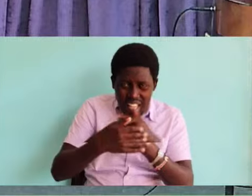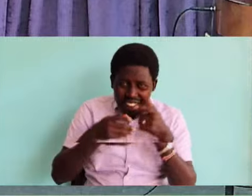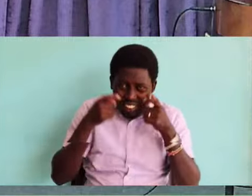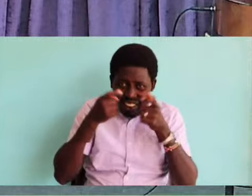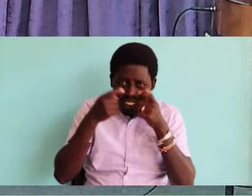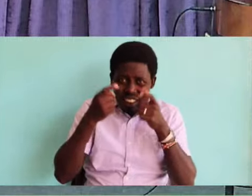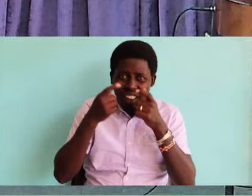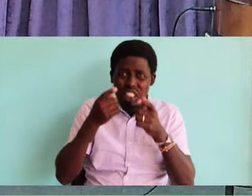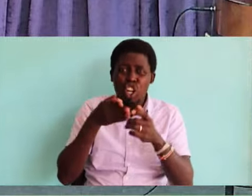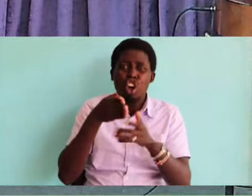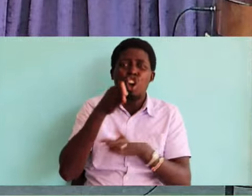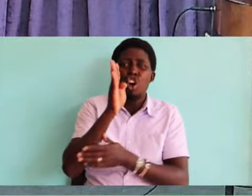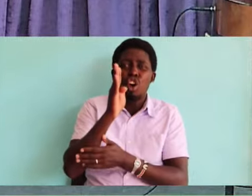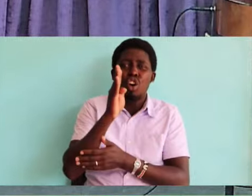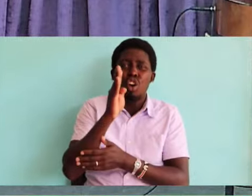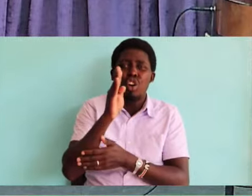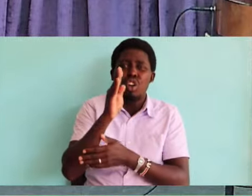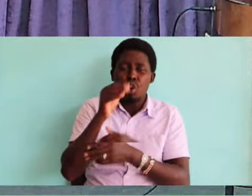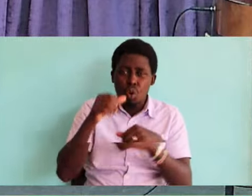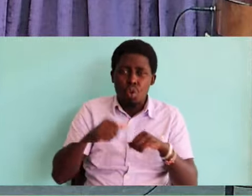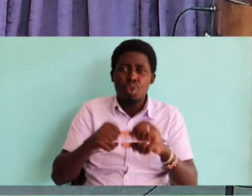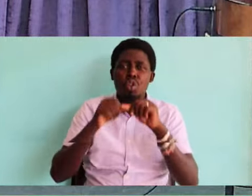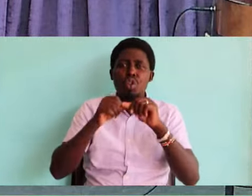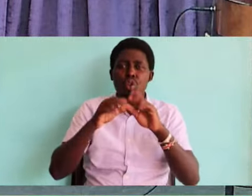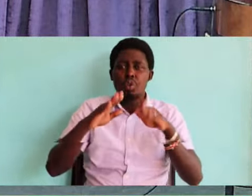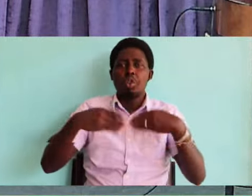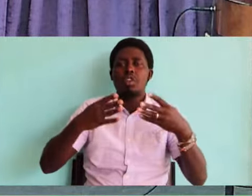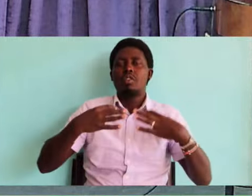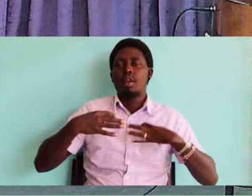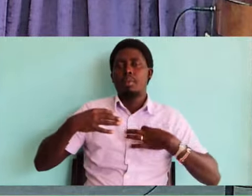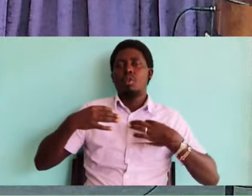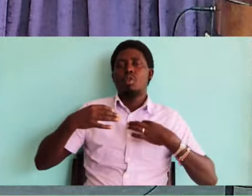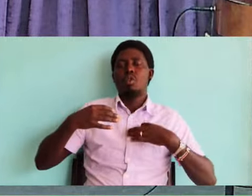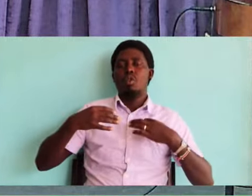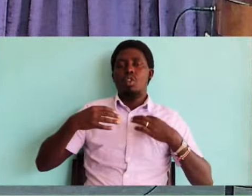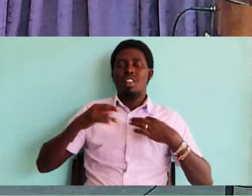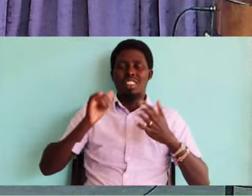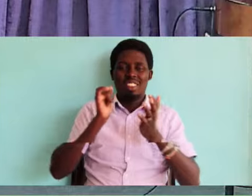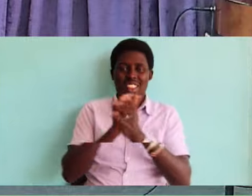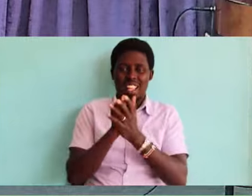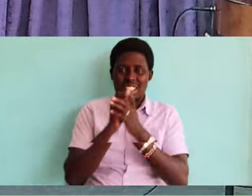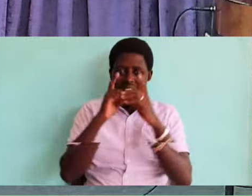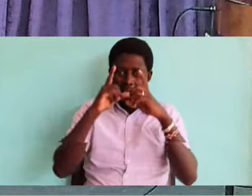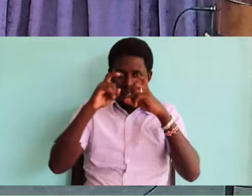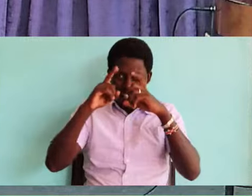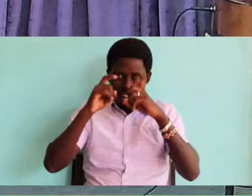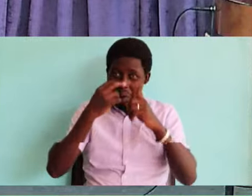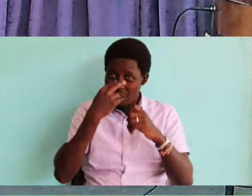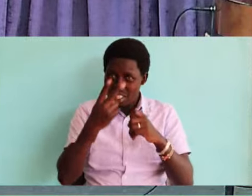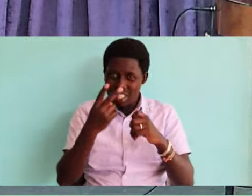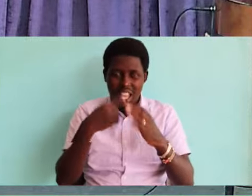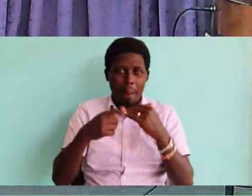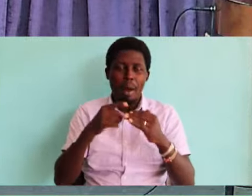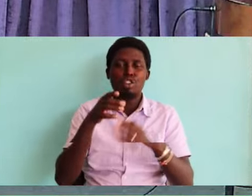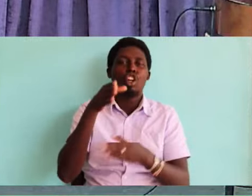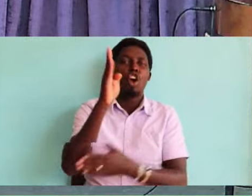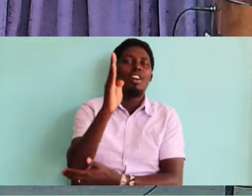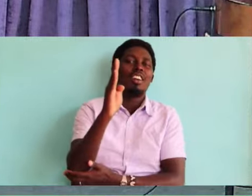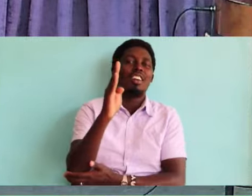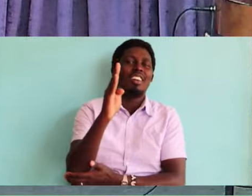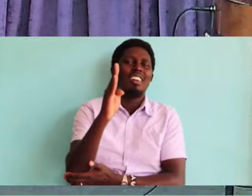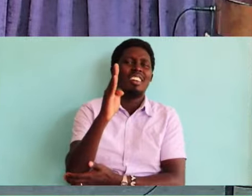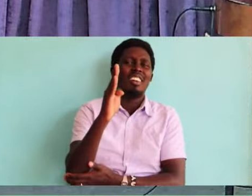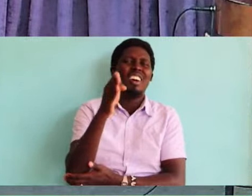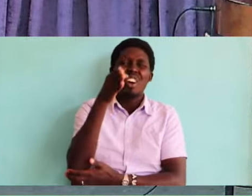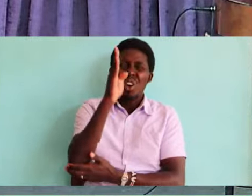went ahead and clothed them. And that is the picture we are seeing of our God, that is